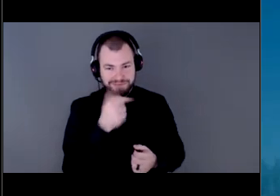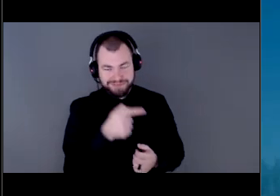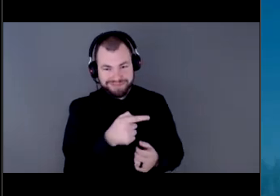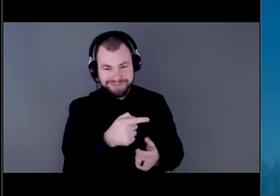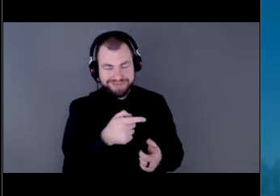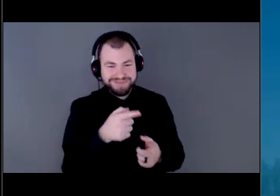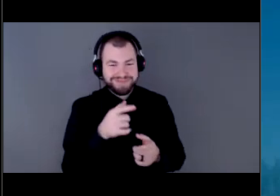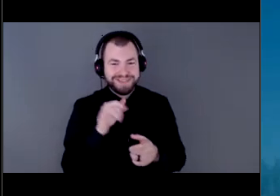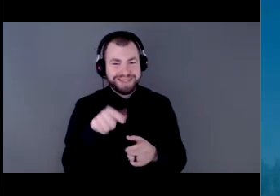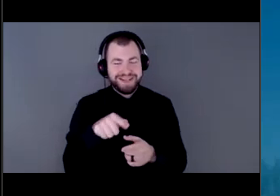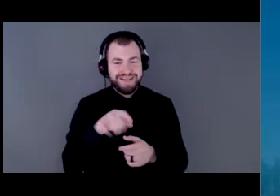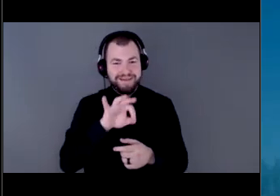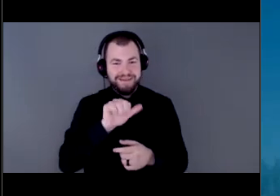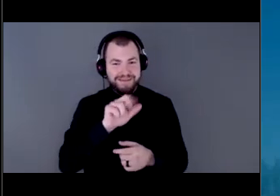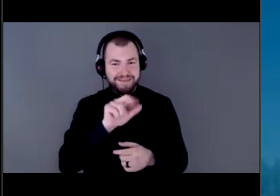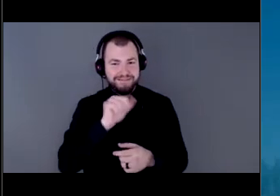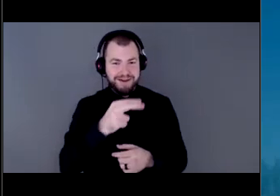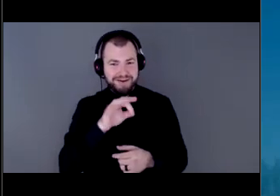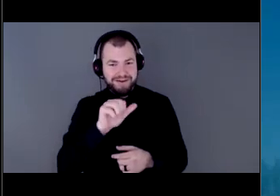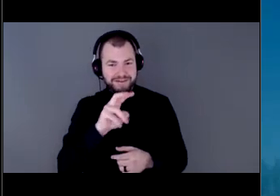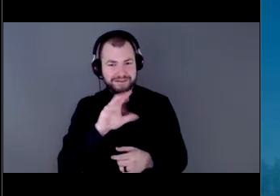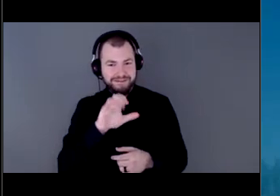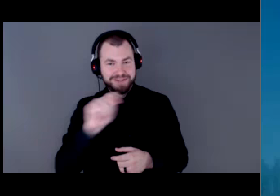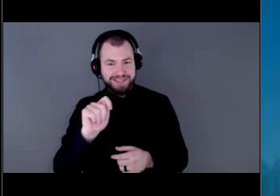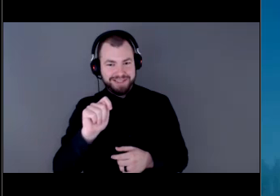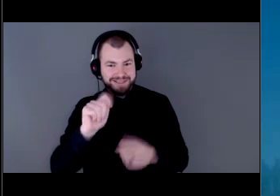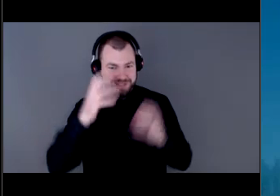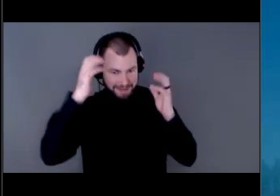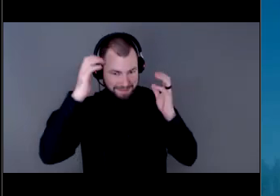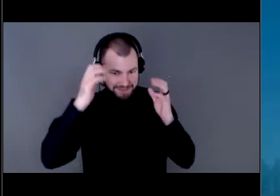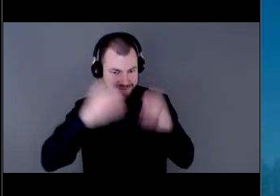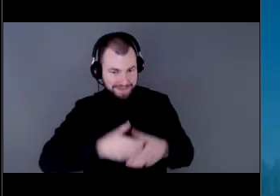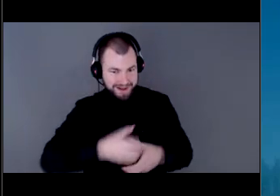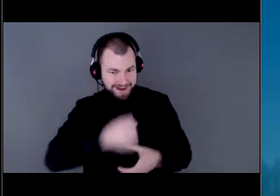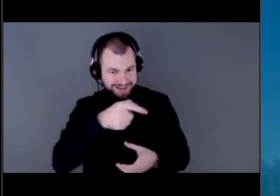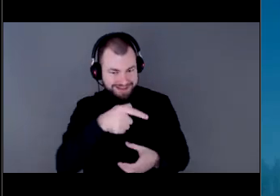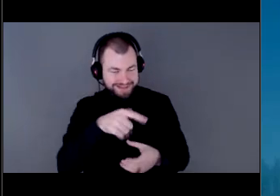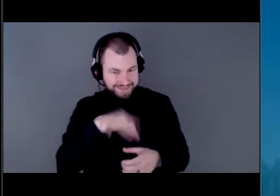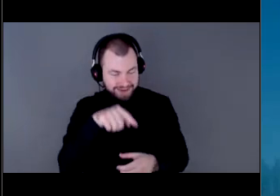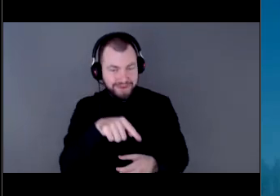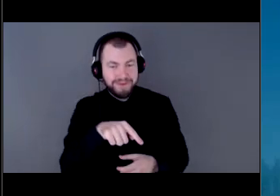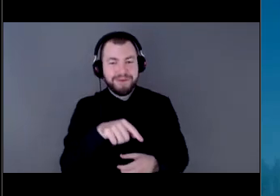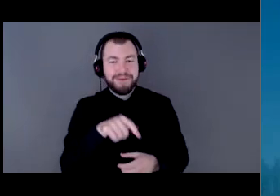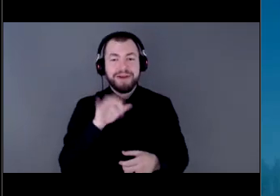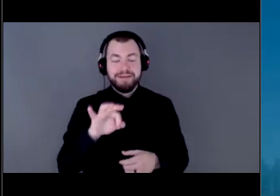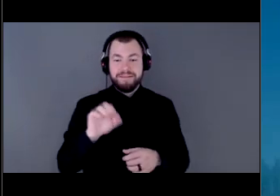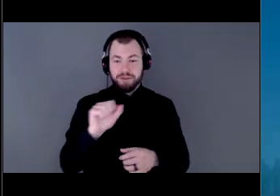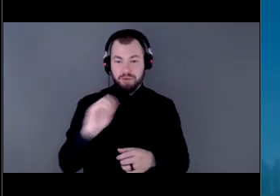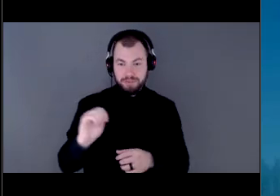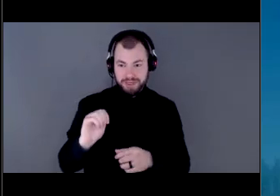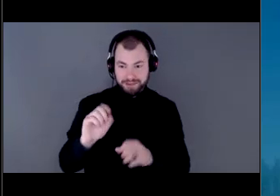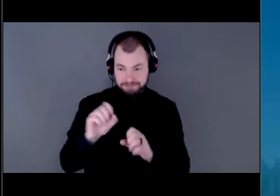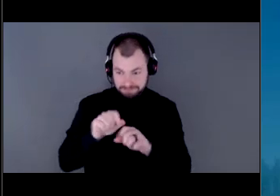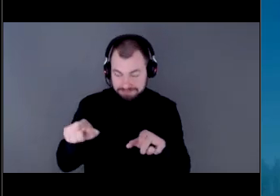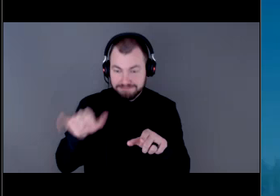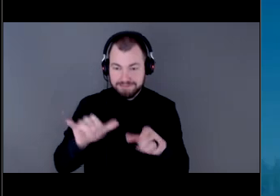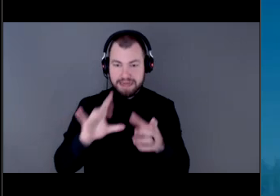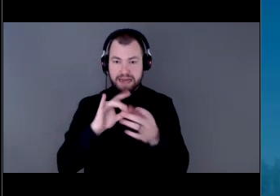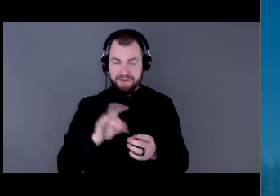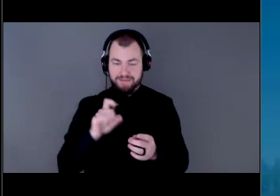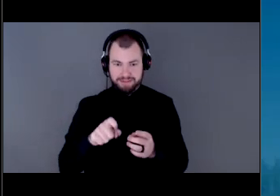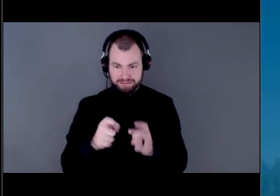was found. If you're doing social media, that narrative needs to be managed very carefully. And then I'll